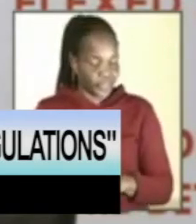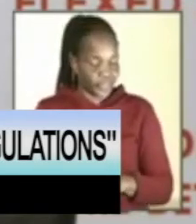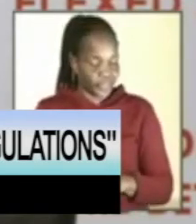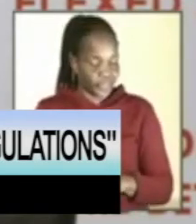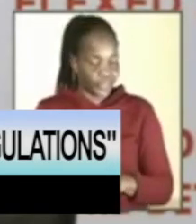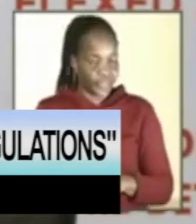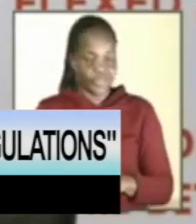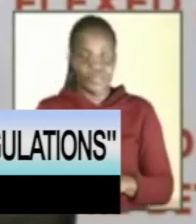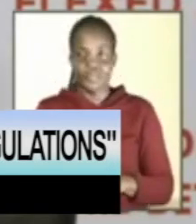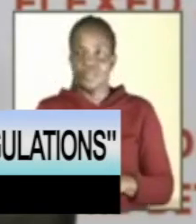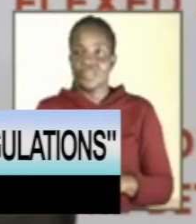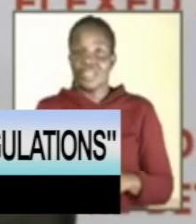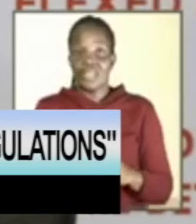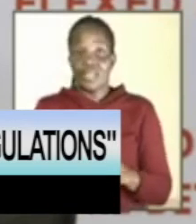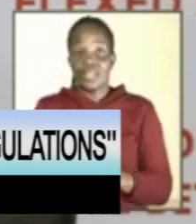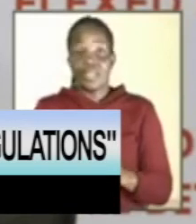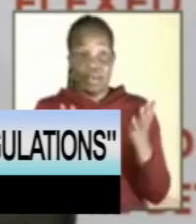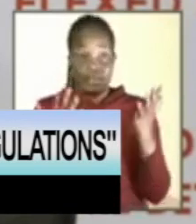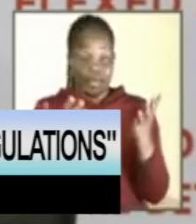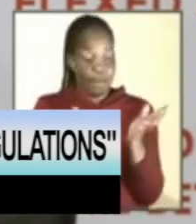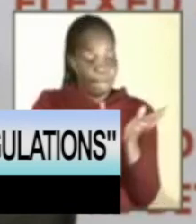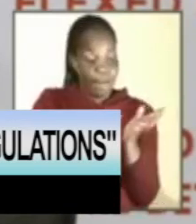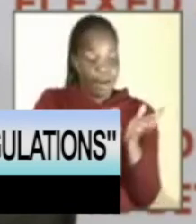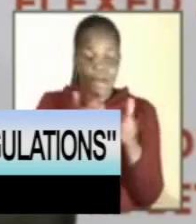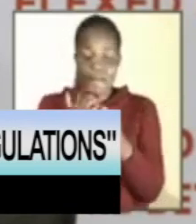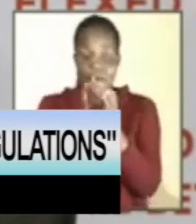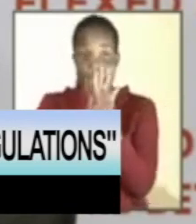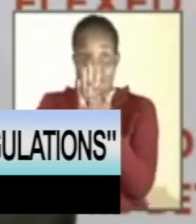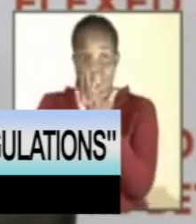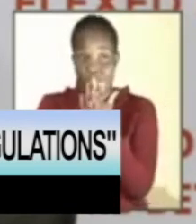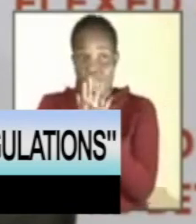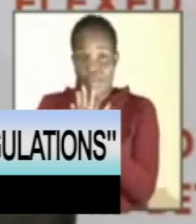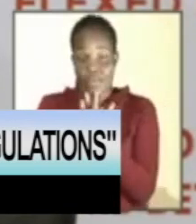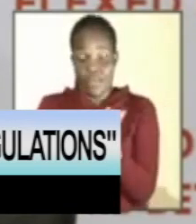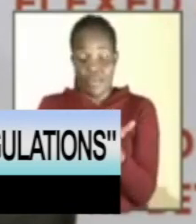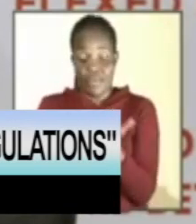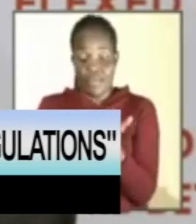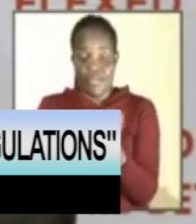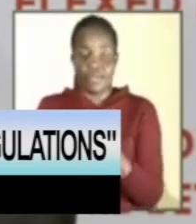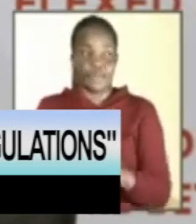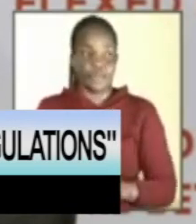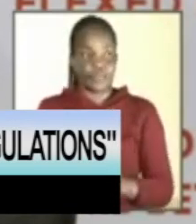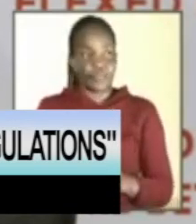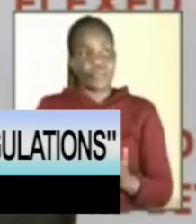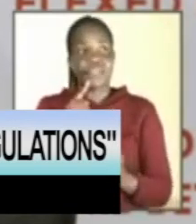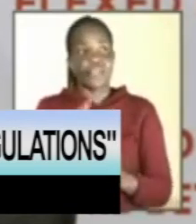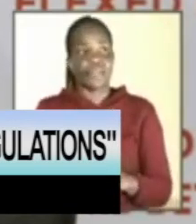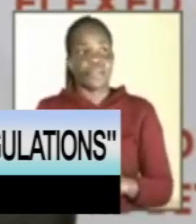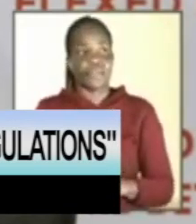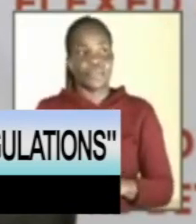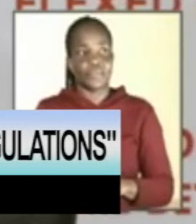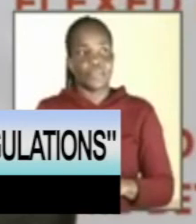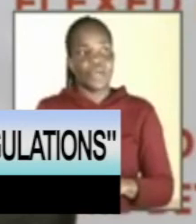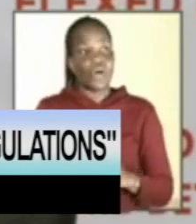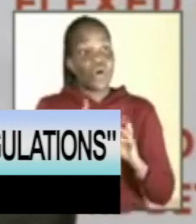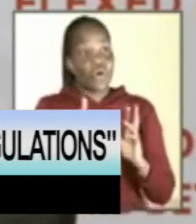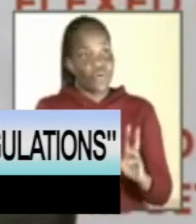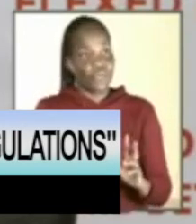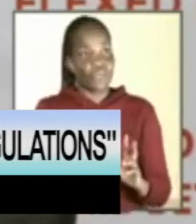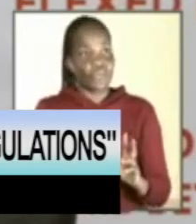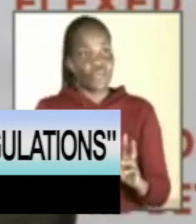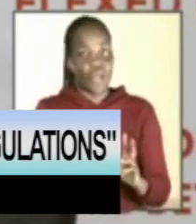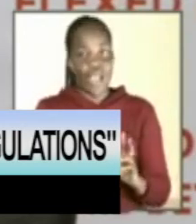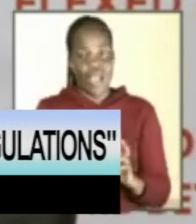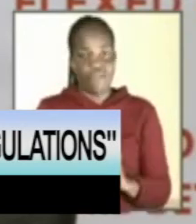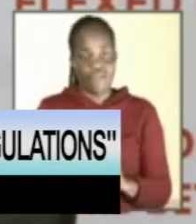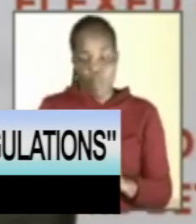the sanitizing of hands, I think that one I must say, people are moving around with